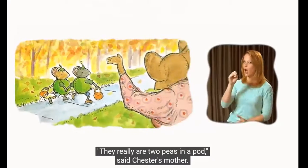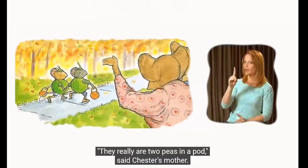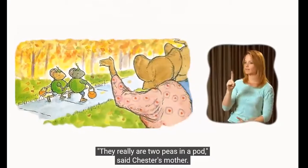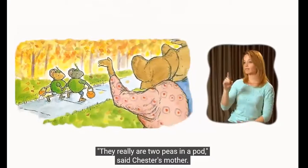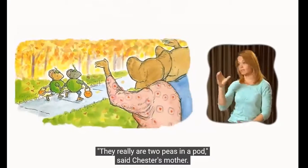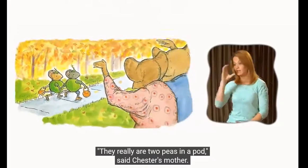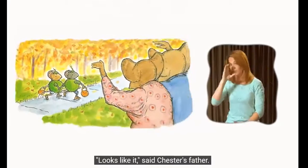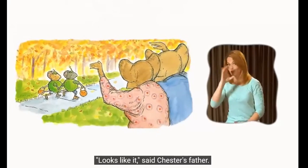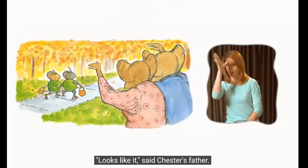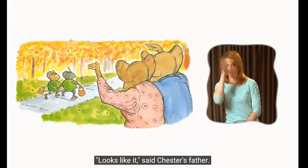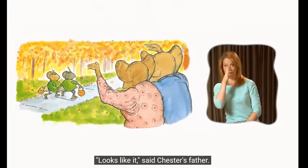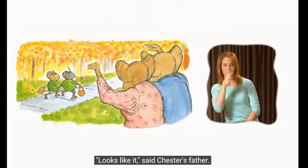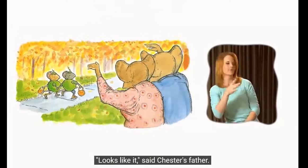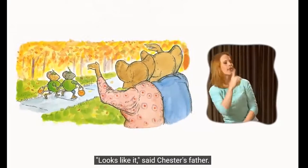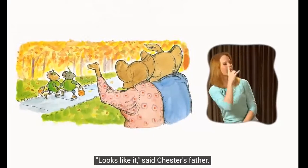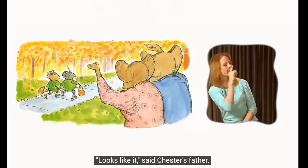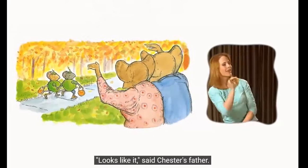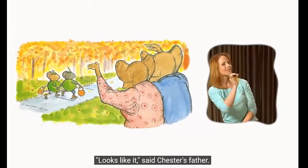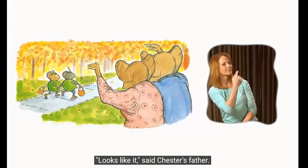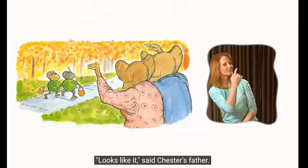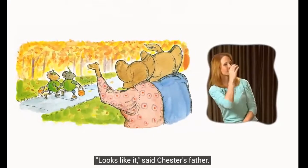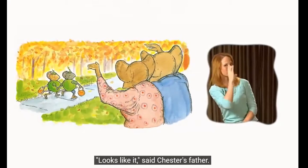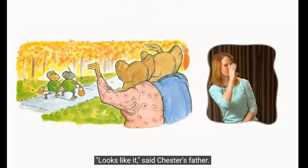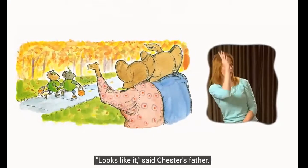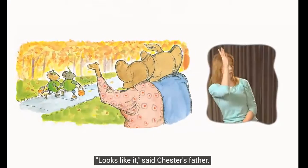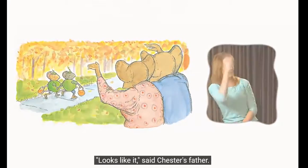mother. Looks like it, said Chester's father.